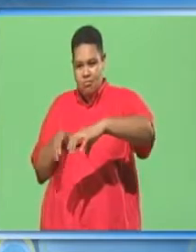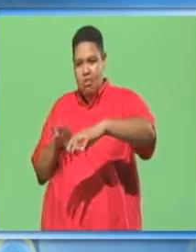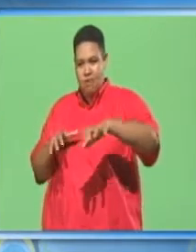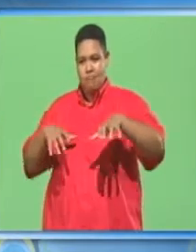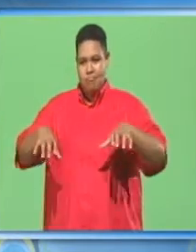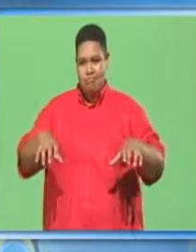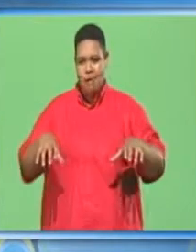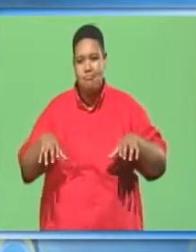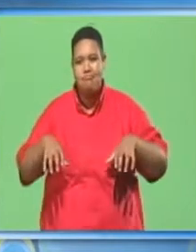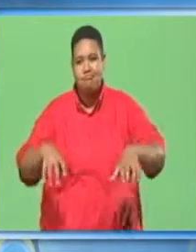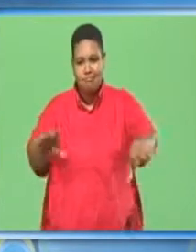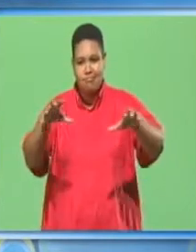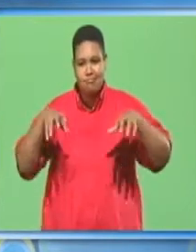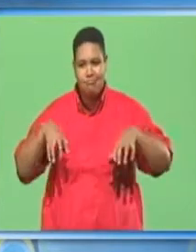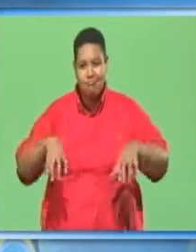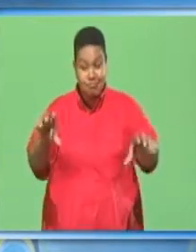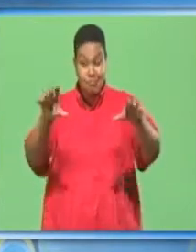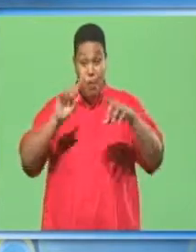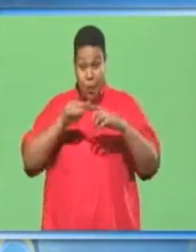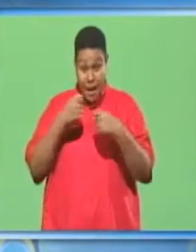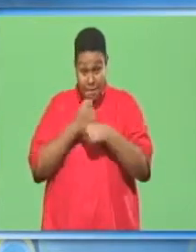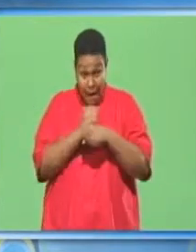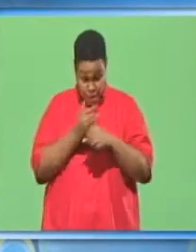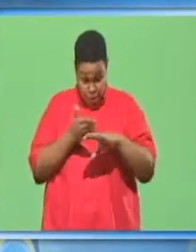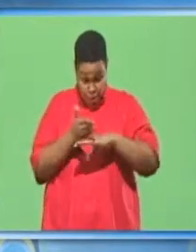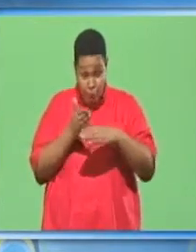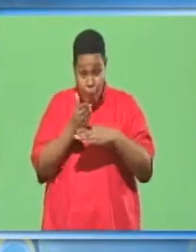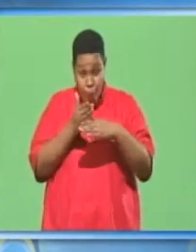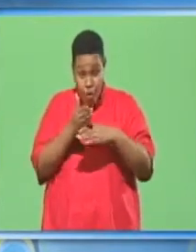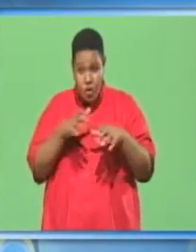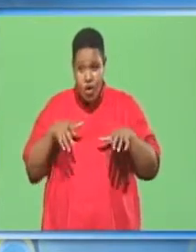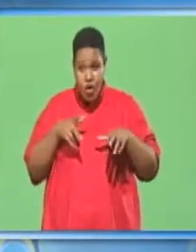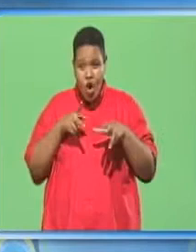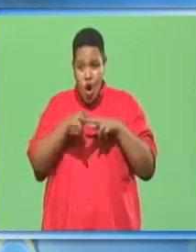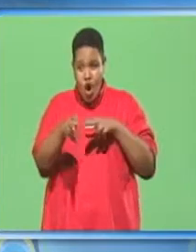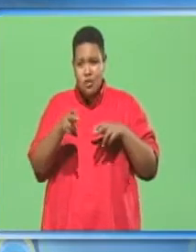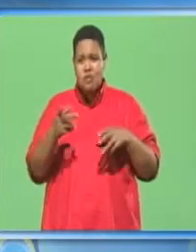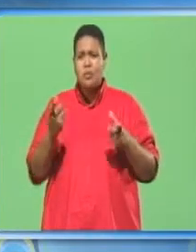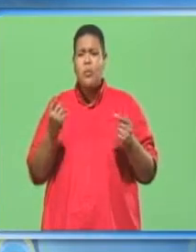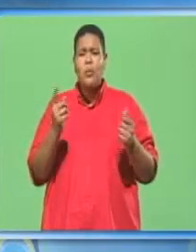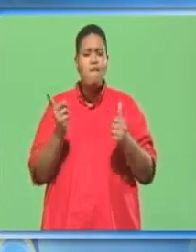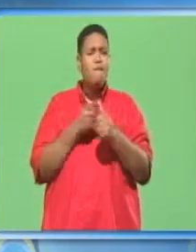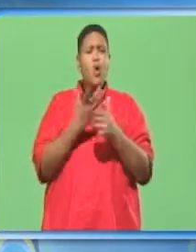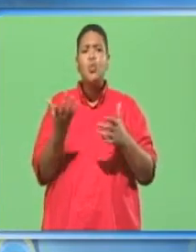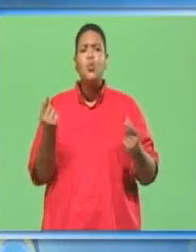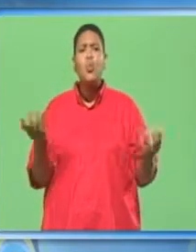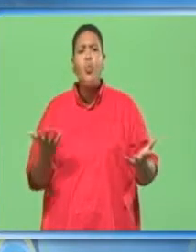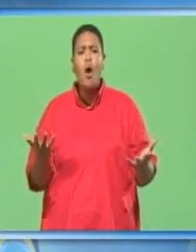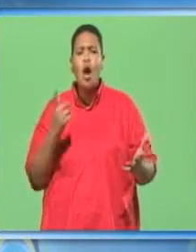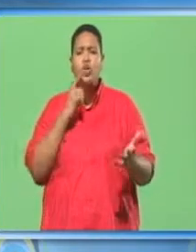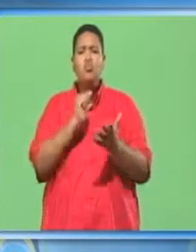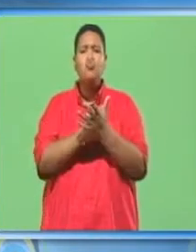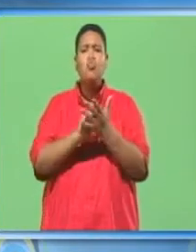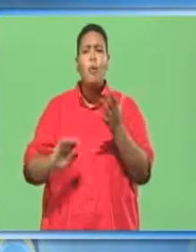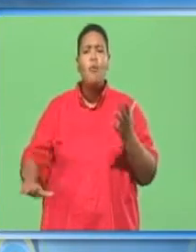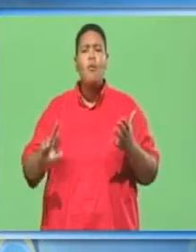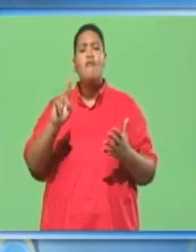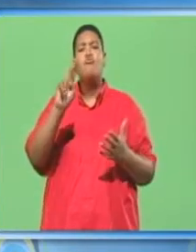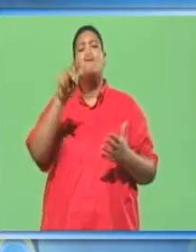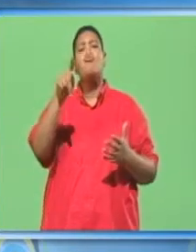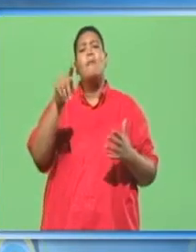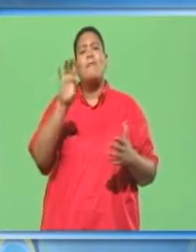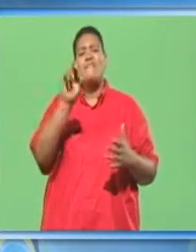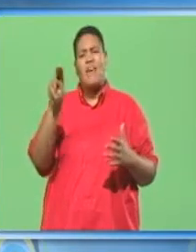A. When making a cross-cut, usually one of the first things you would want to do is to remove the rip fence from